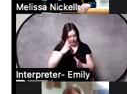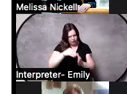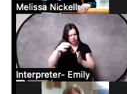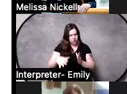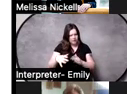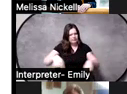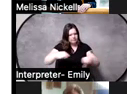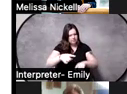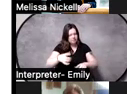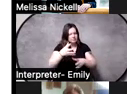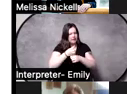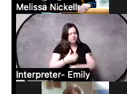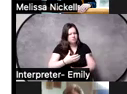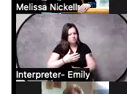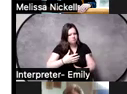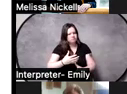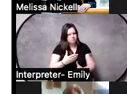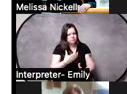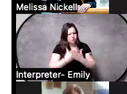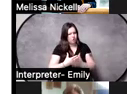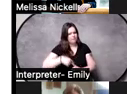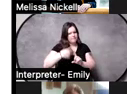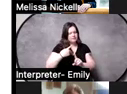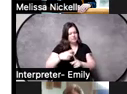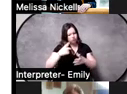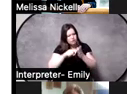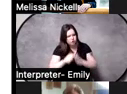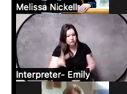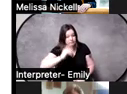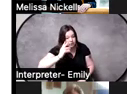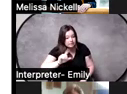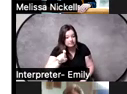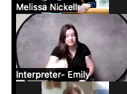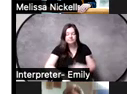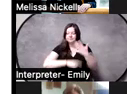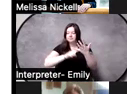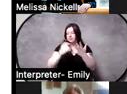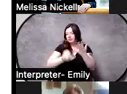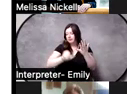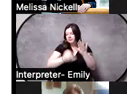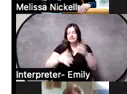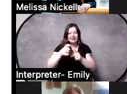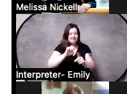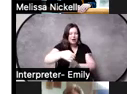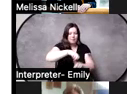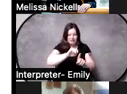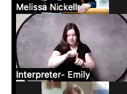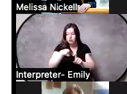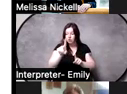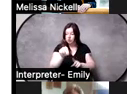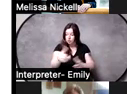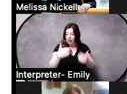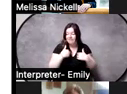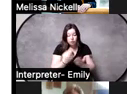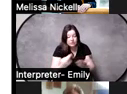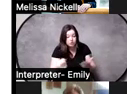research experience? And then finally, the environment. Do you have the resources and equipment to carry out the proposed studies? And do you have